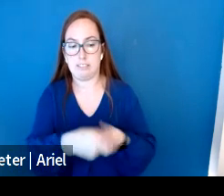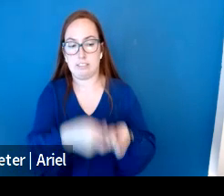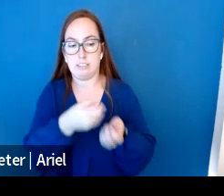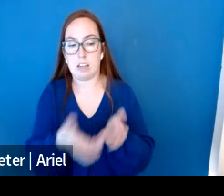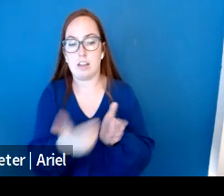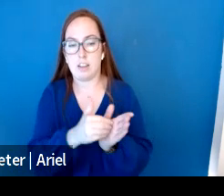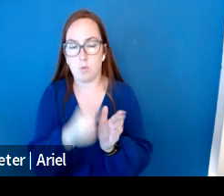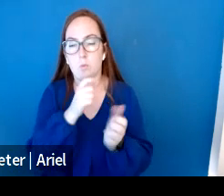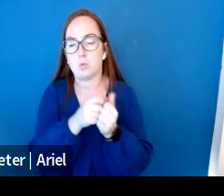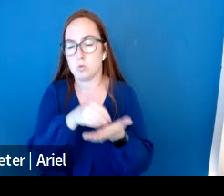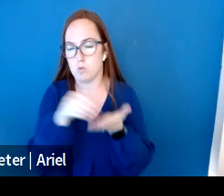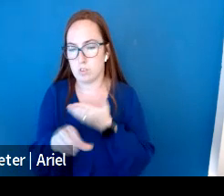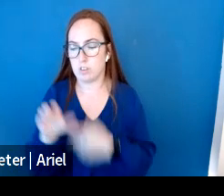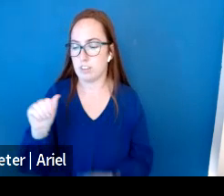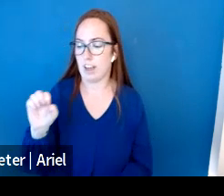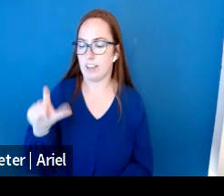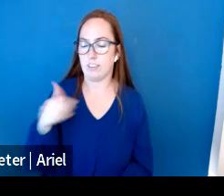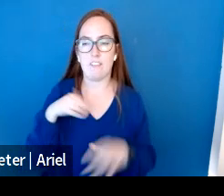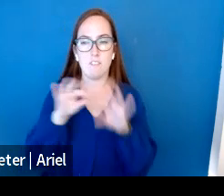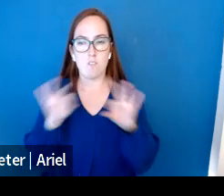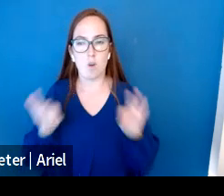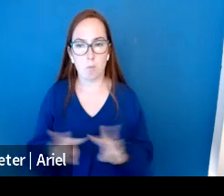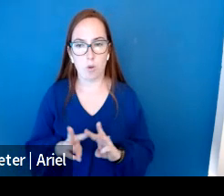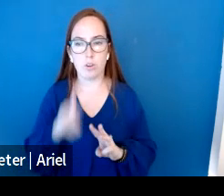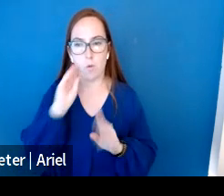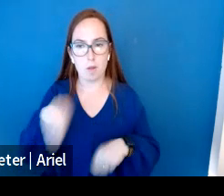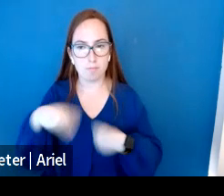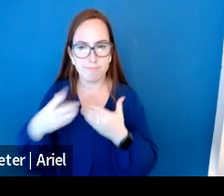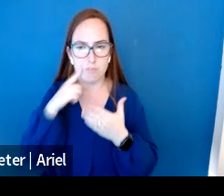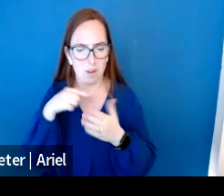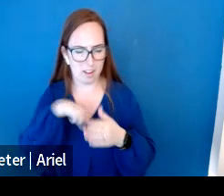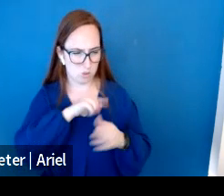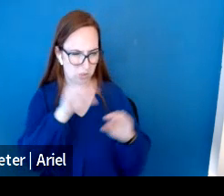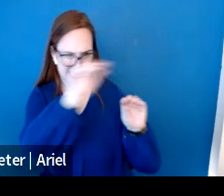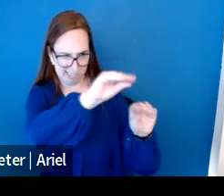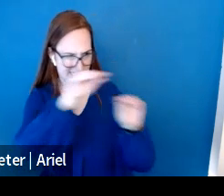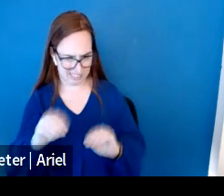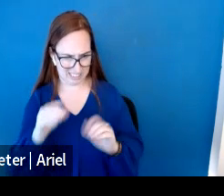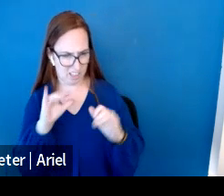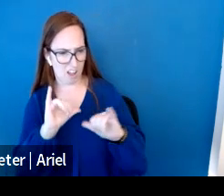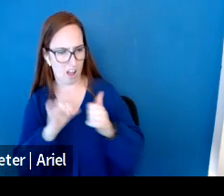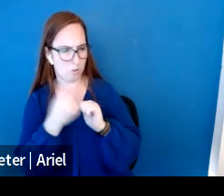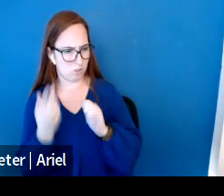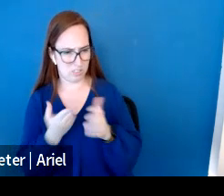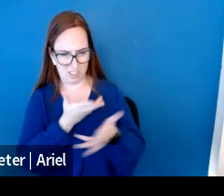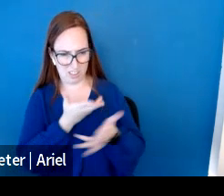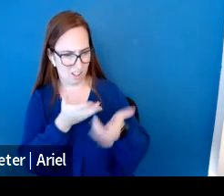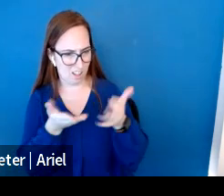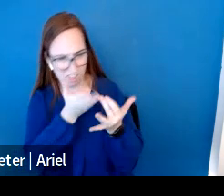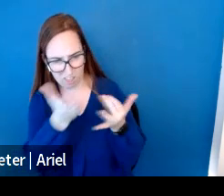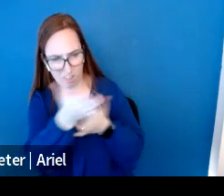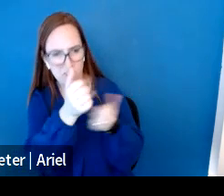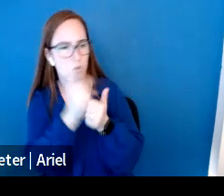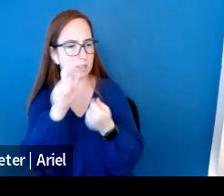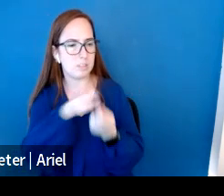does provide this framework that can help direct us in the types of specific skills that we